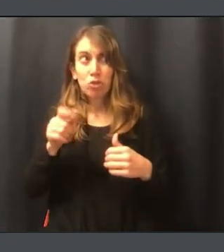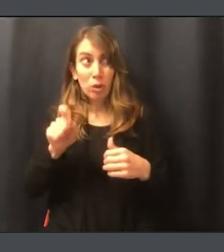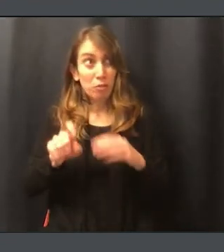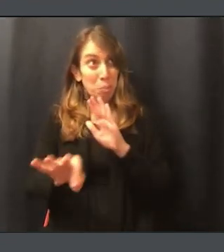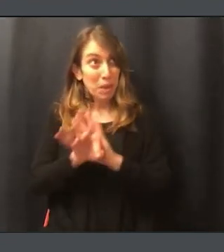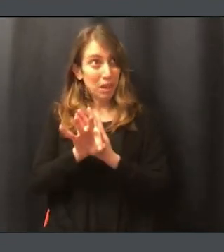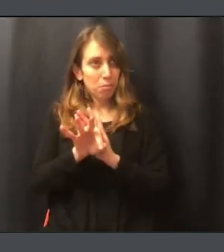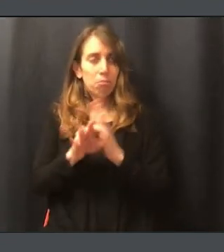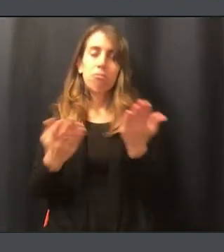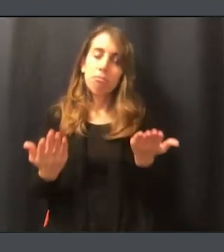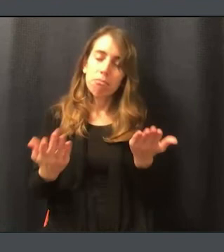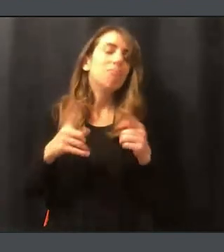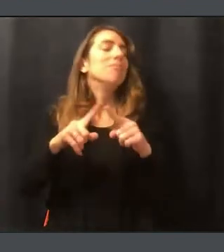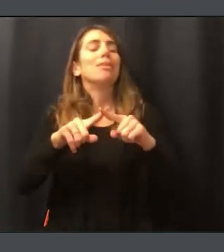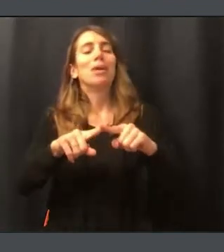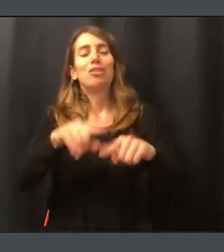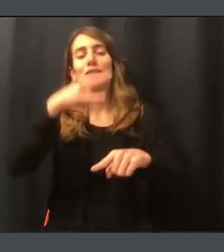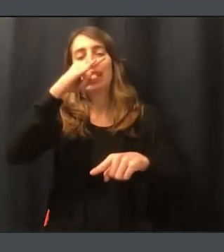at, right?